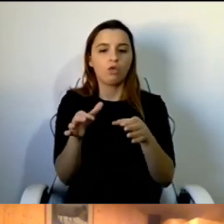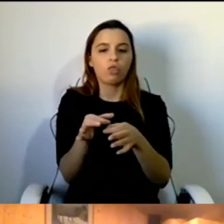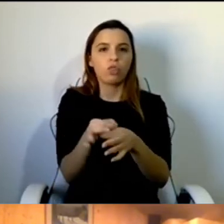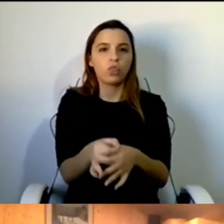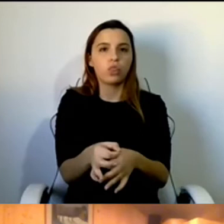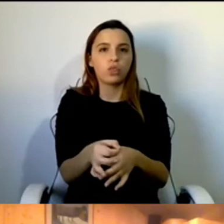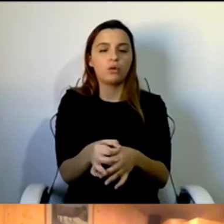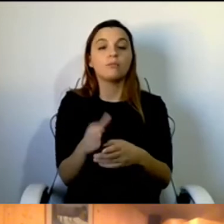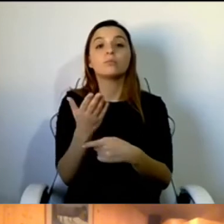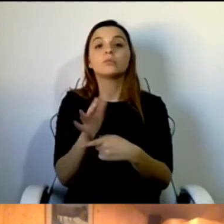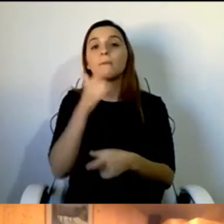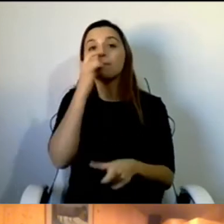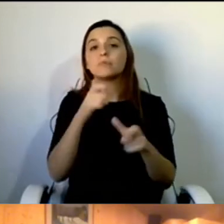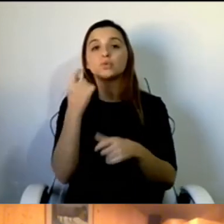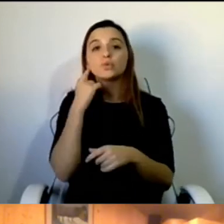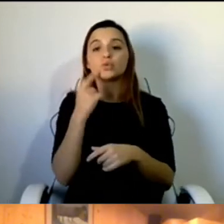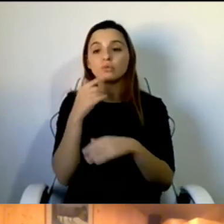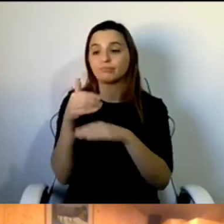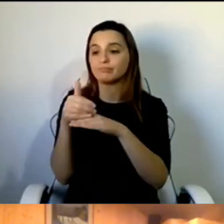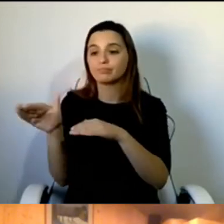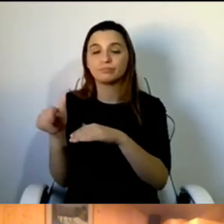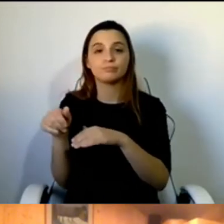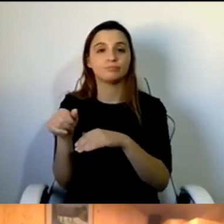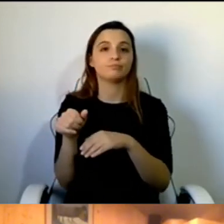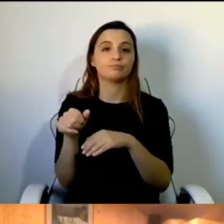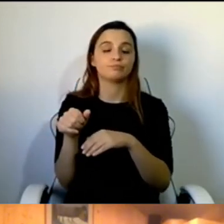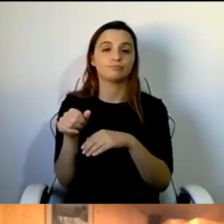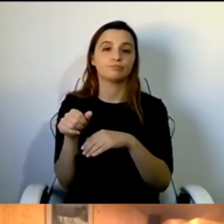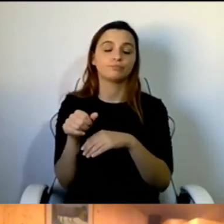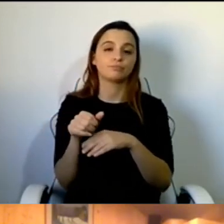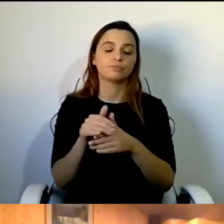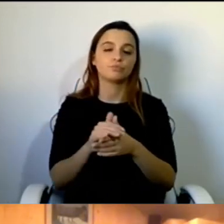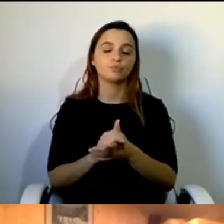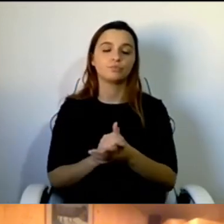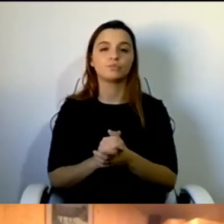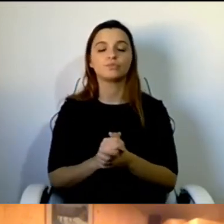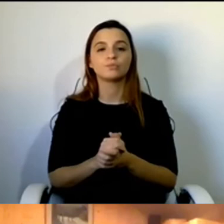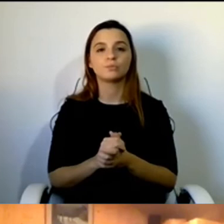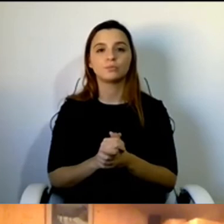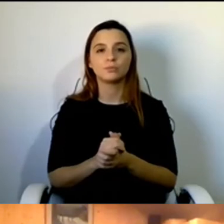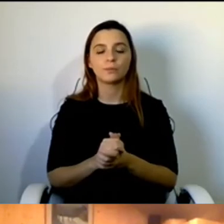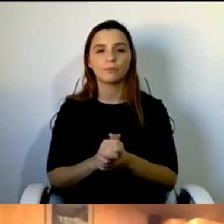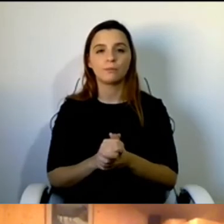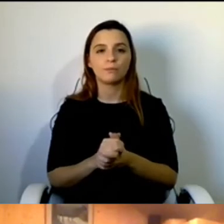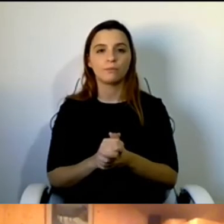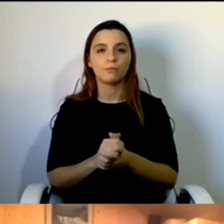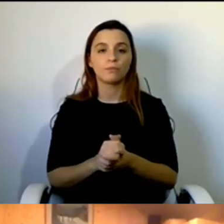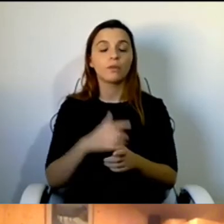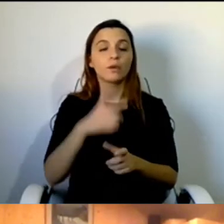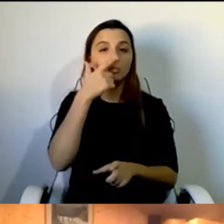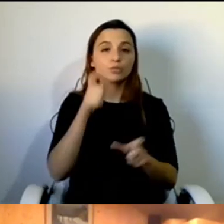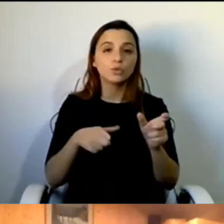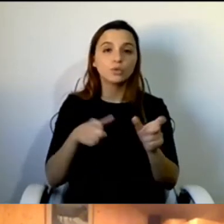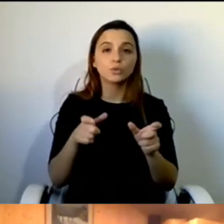it. And people who have neuropsychiatric impairments had very